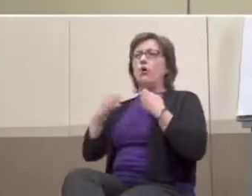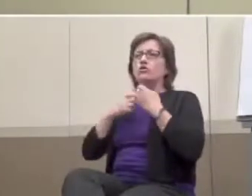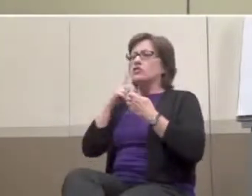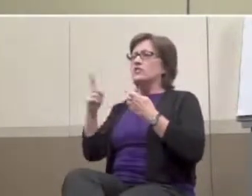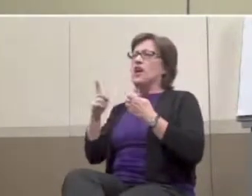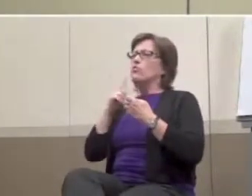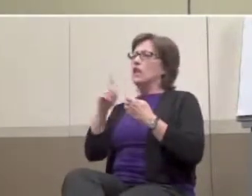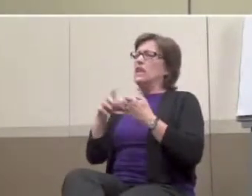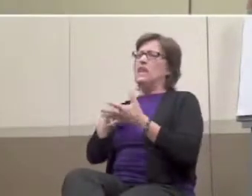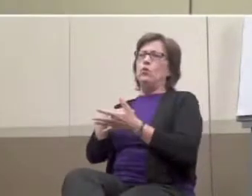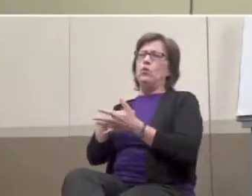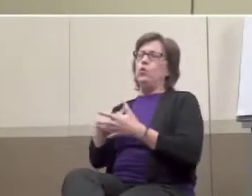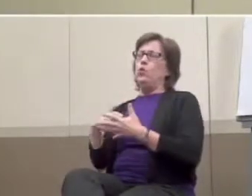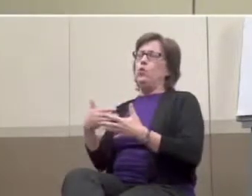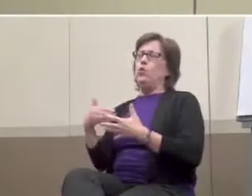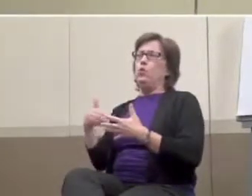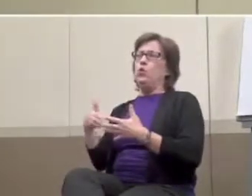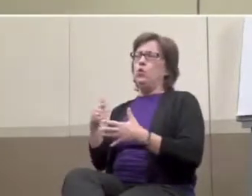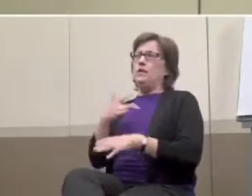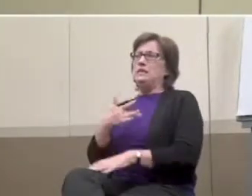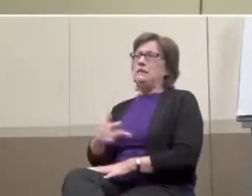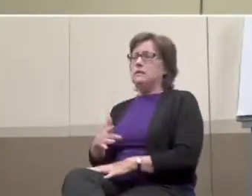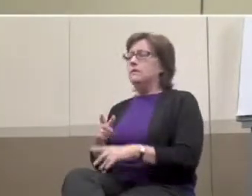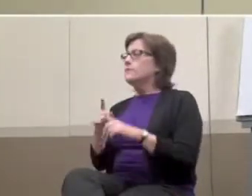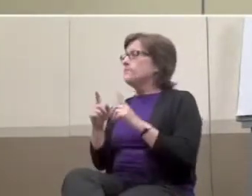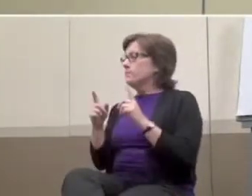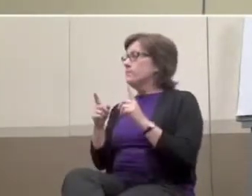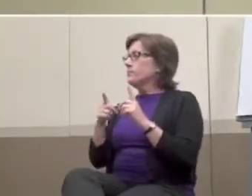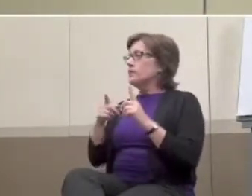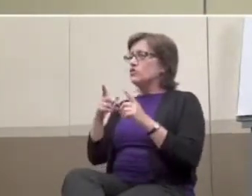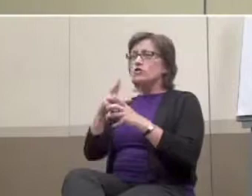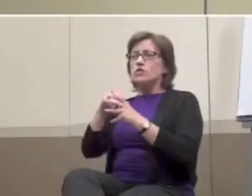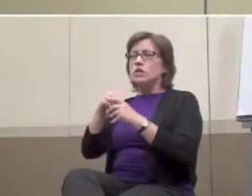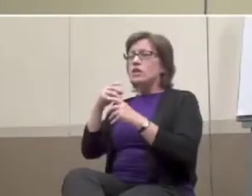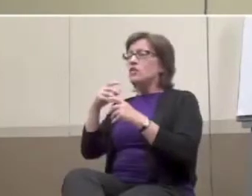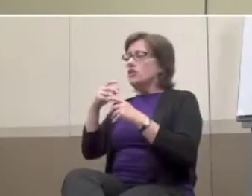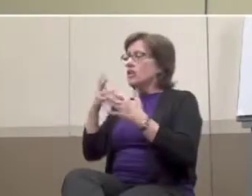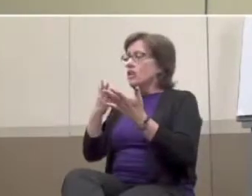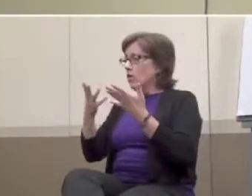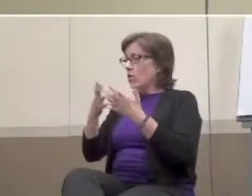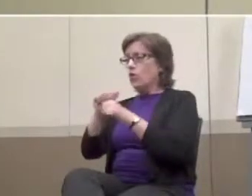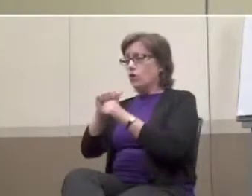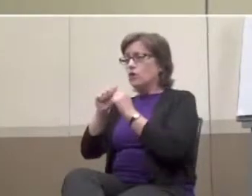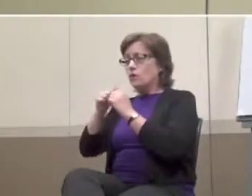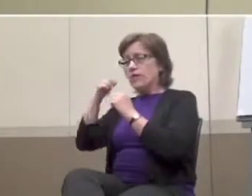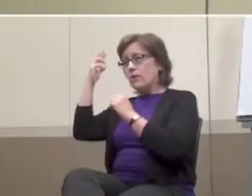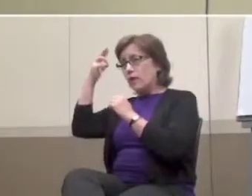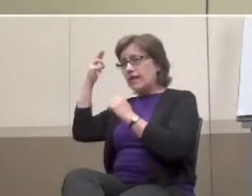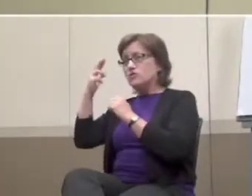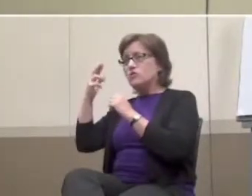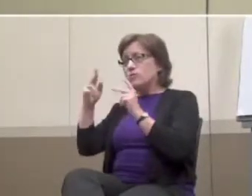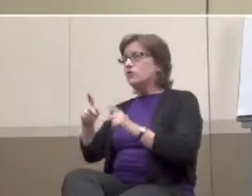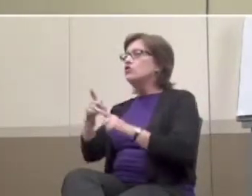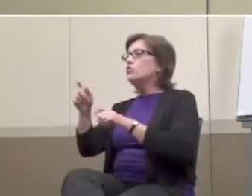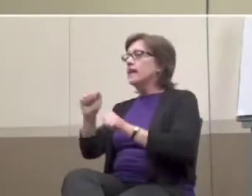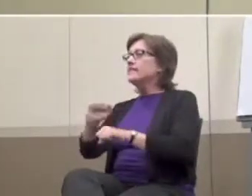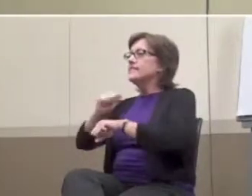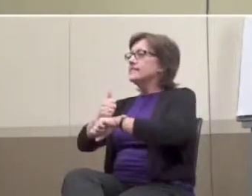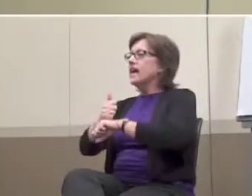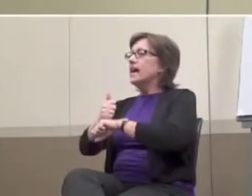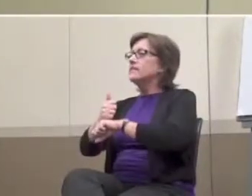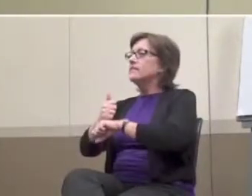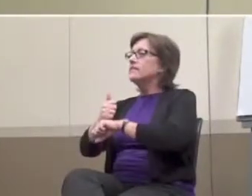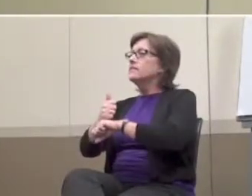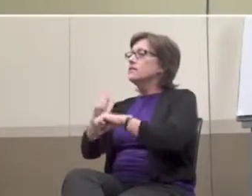when emotions are not in the picture and you're dealing with a rational human being, you can set ground rules for how you argue. And